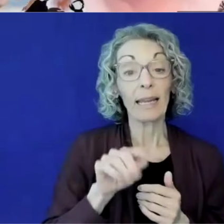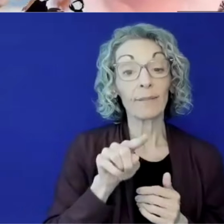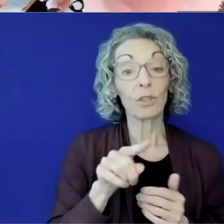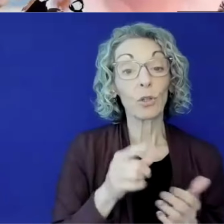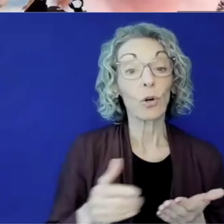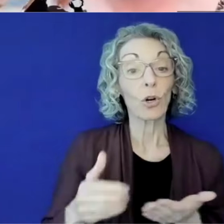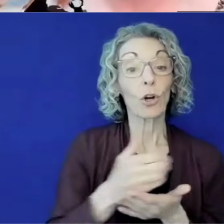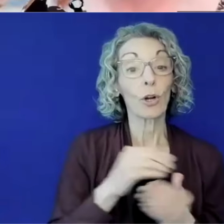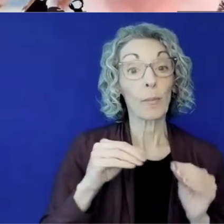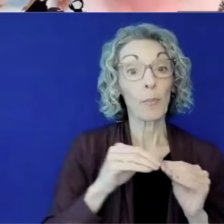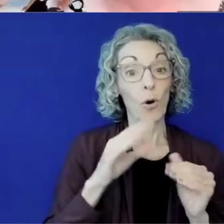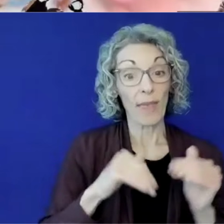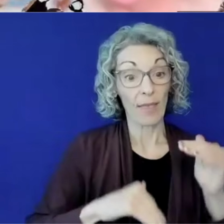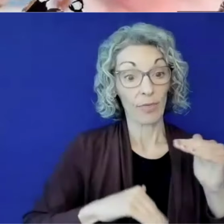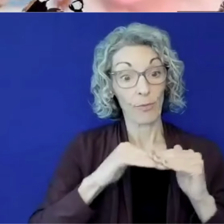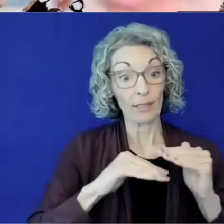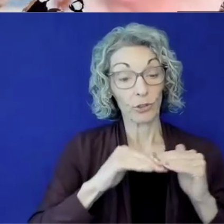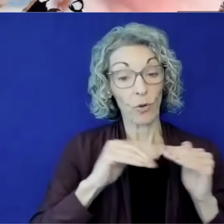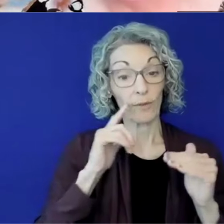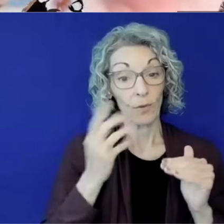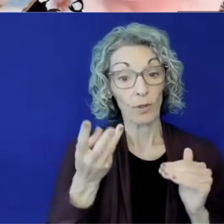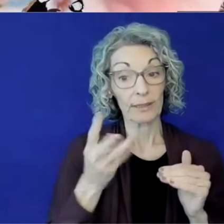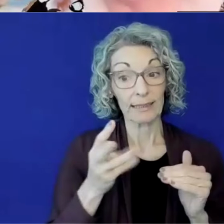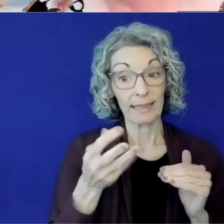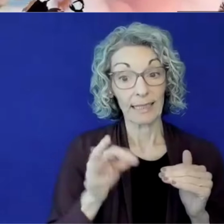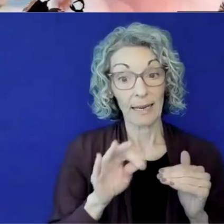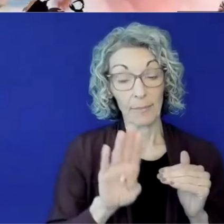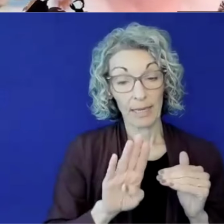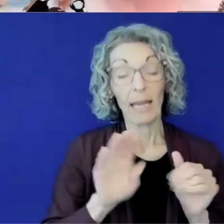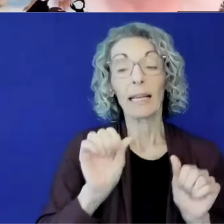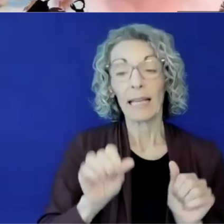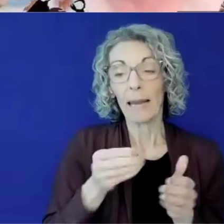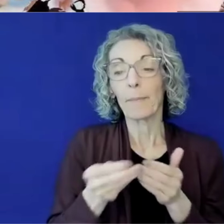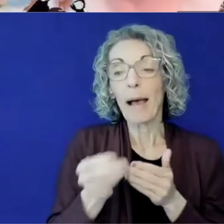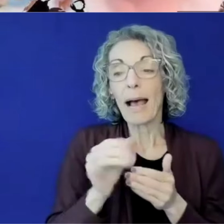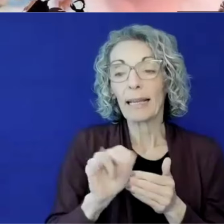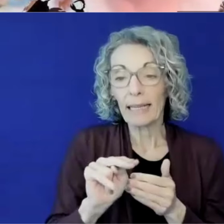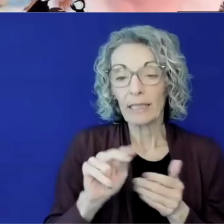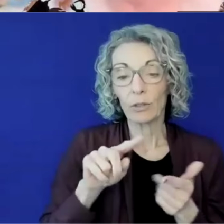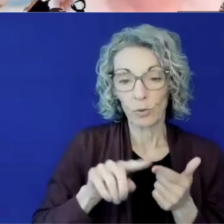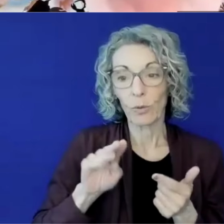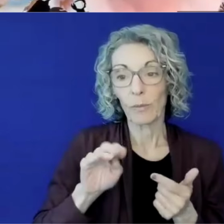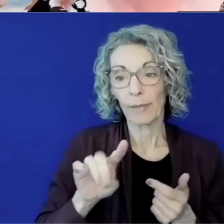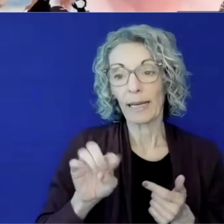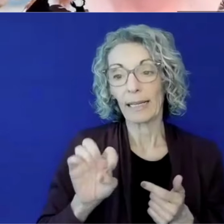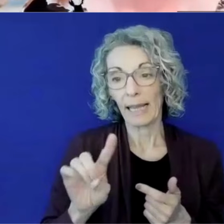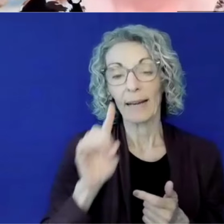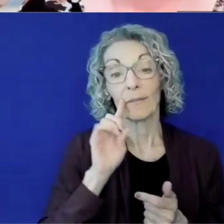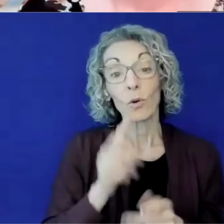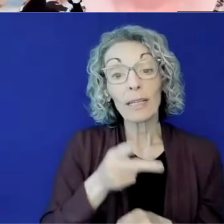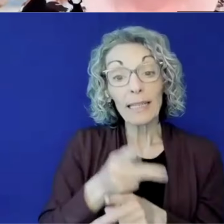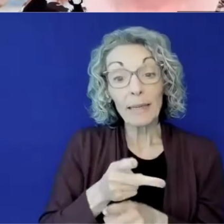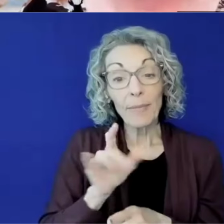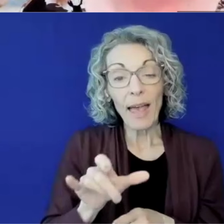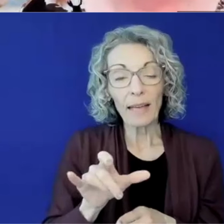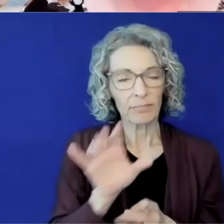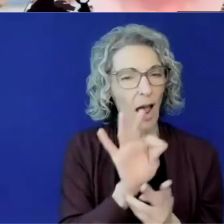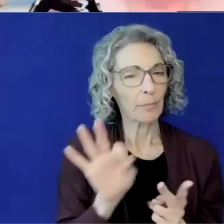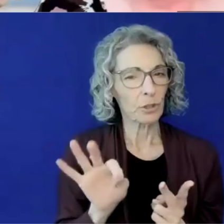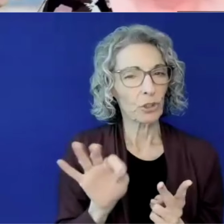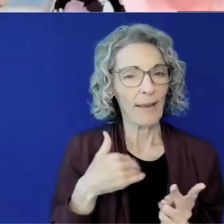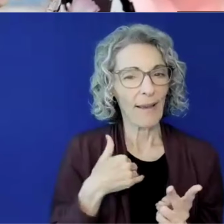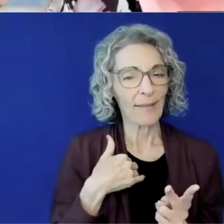1619B threshold, you could use Medicaid buy-in to keep coverage. So you've got lots of options. So let's